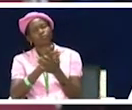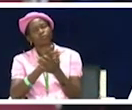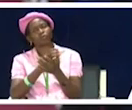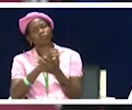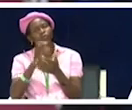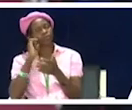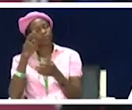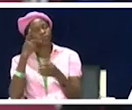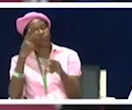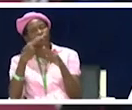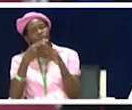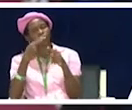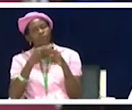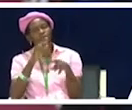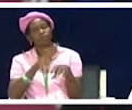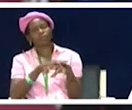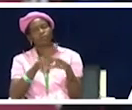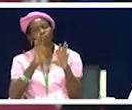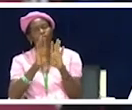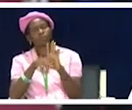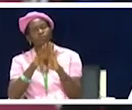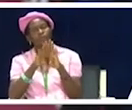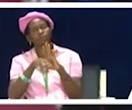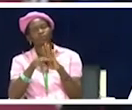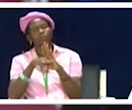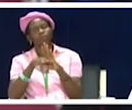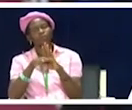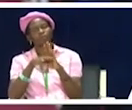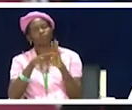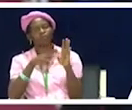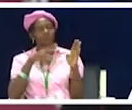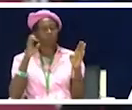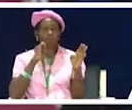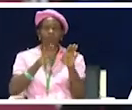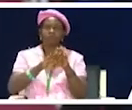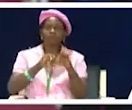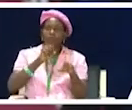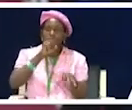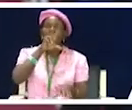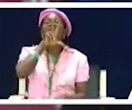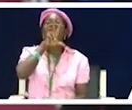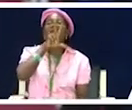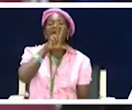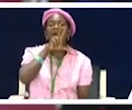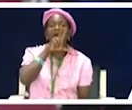He saw the name on the door. And he opened his mouth wide.